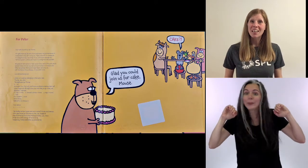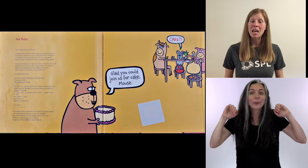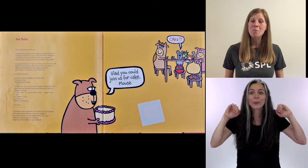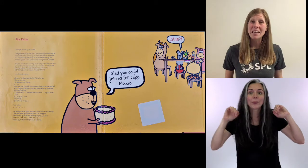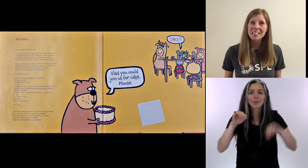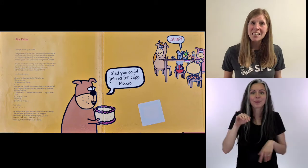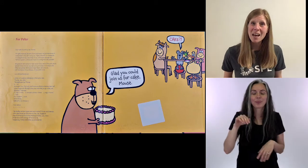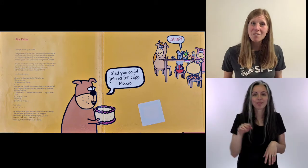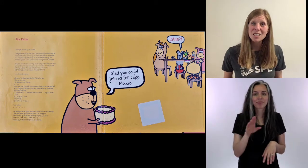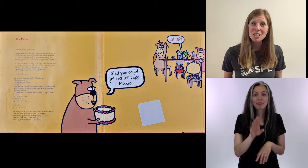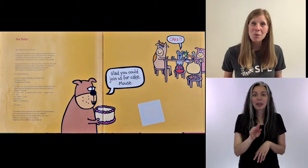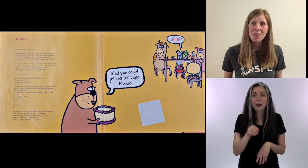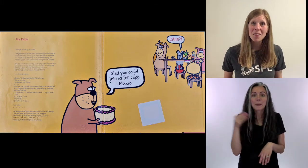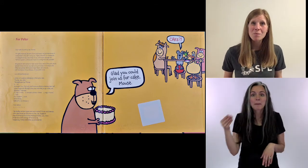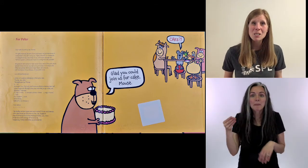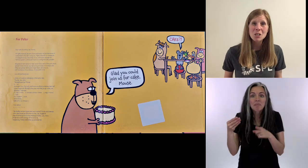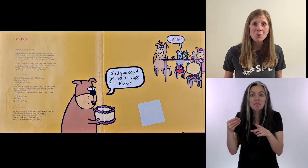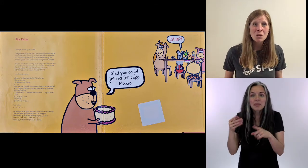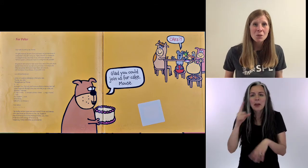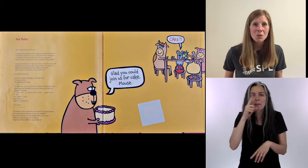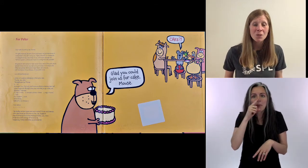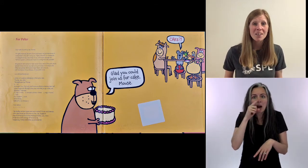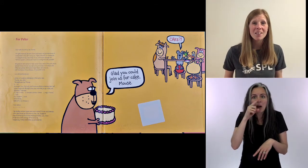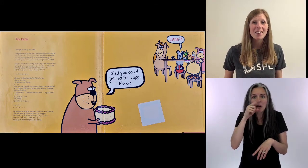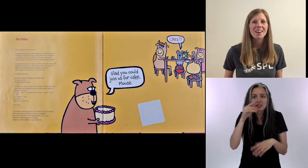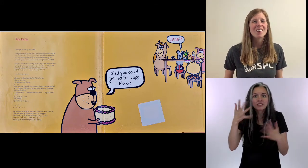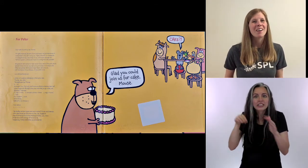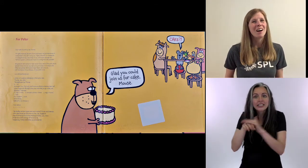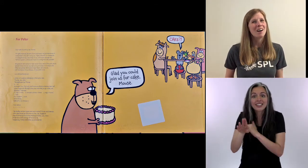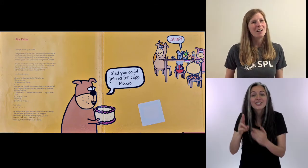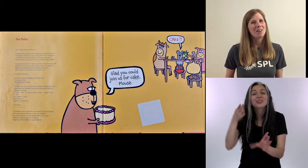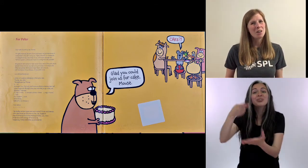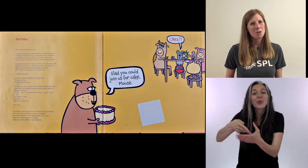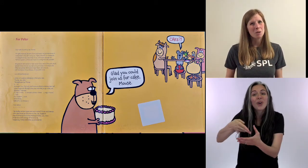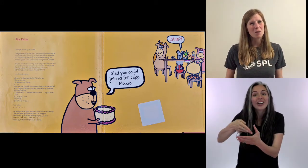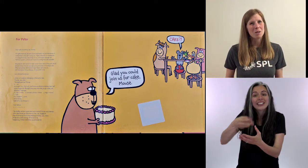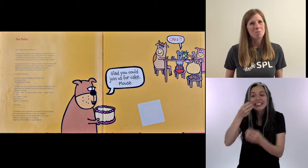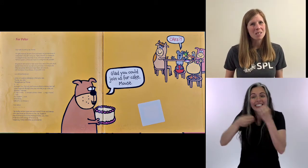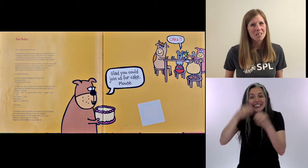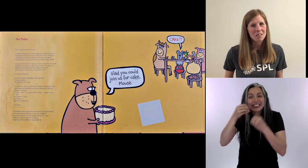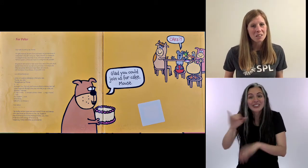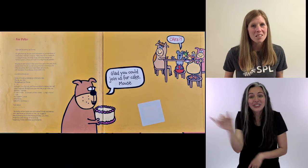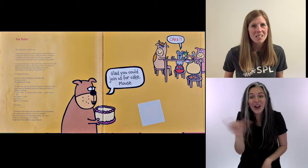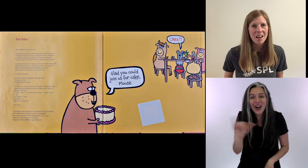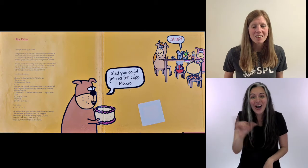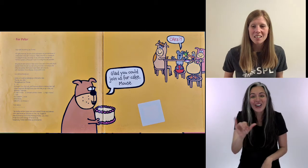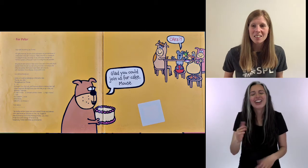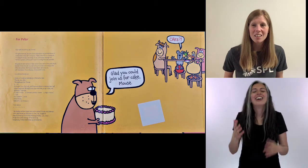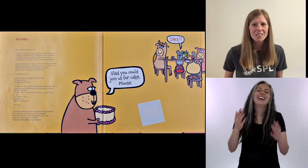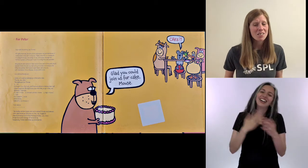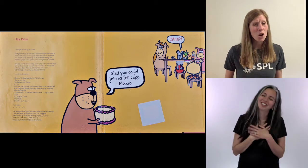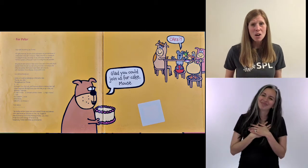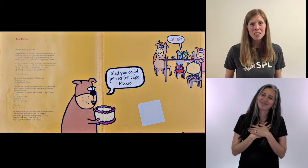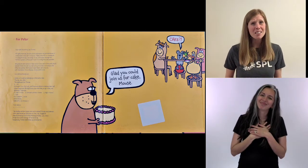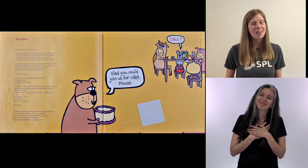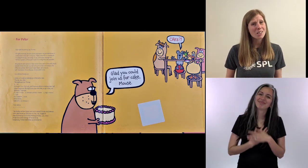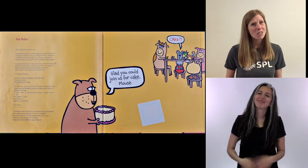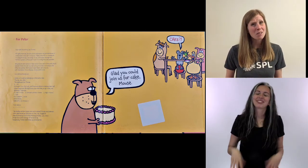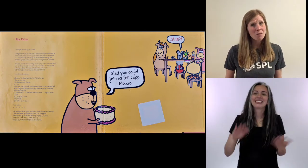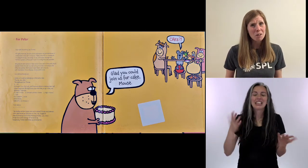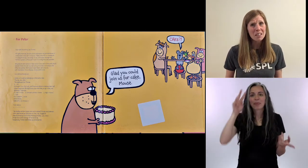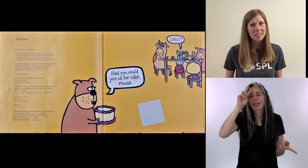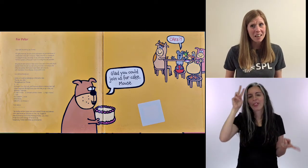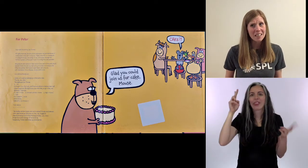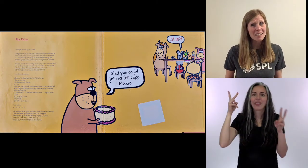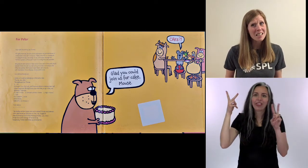Mouse came in to have dinner with them too. Oh, it was a misunderstanding. Dog is